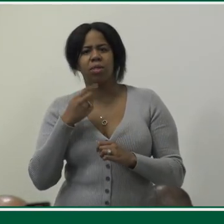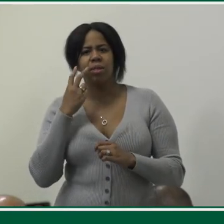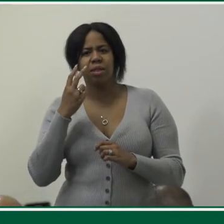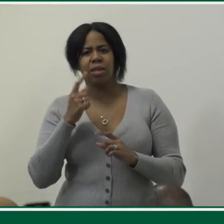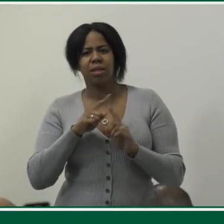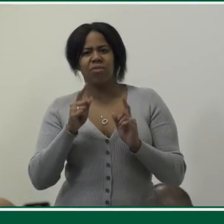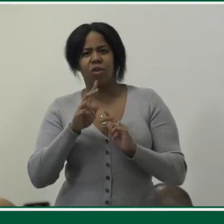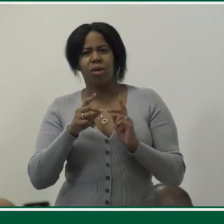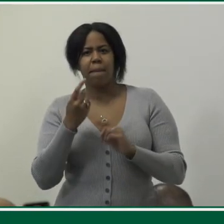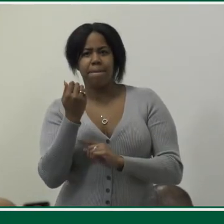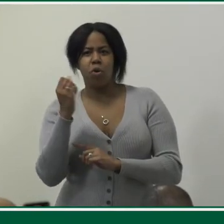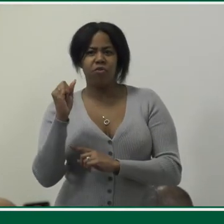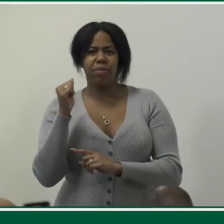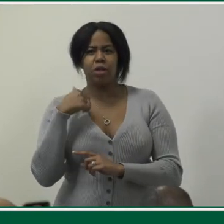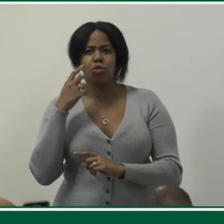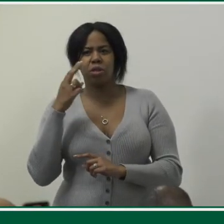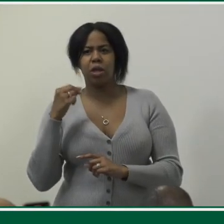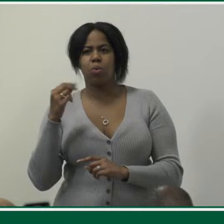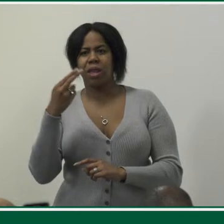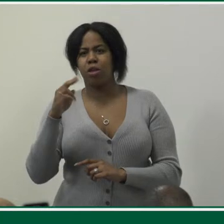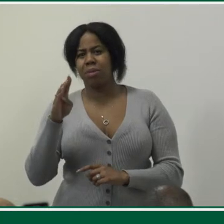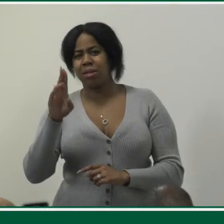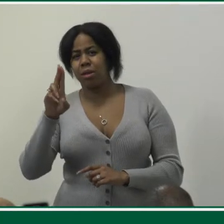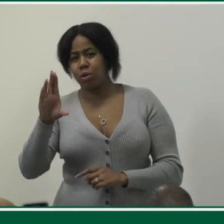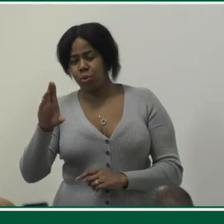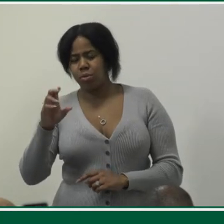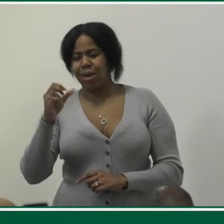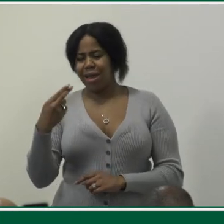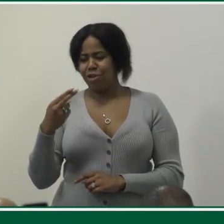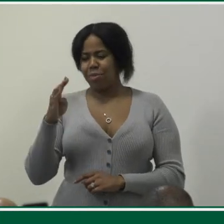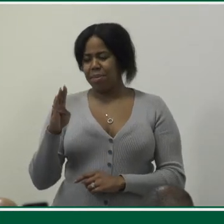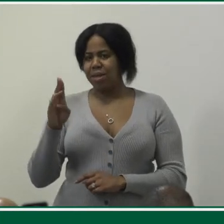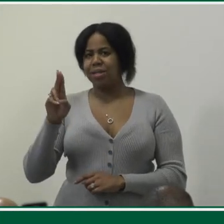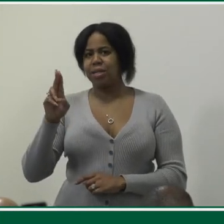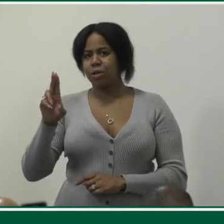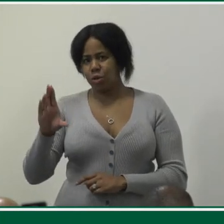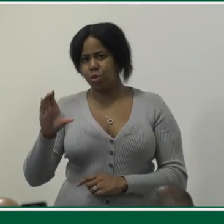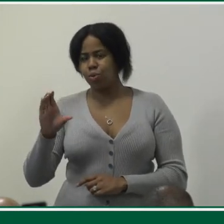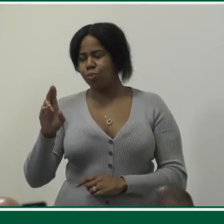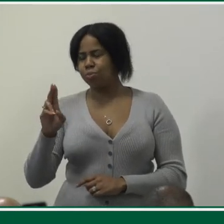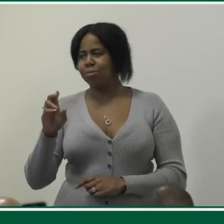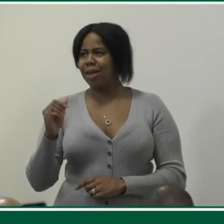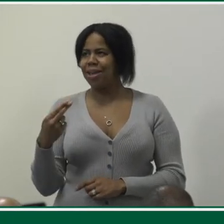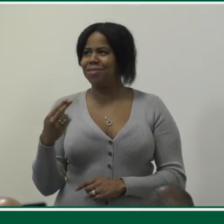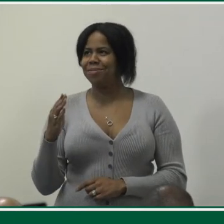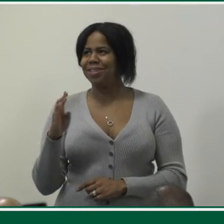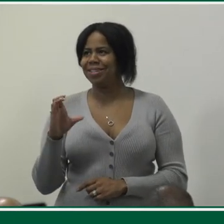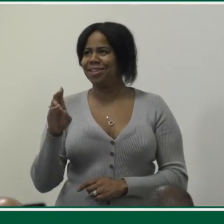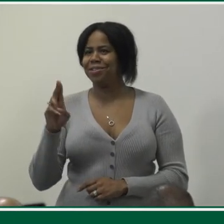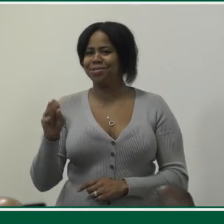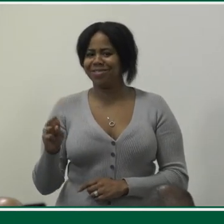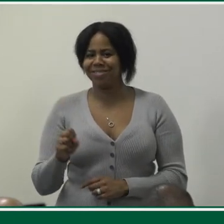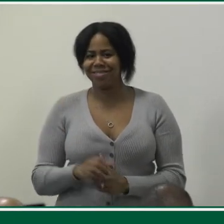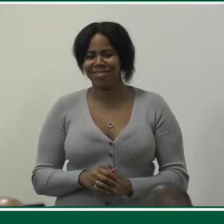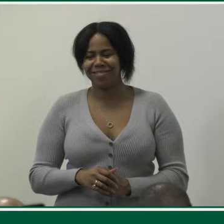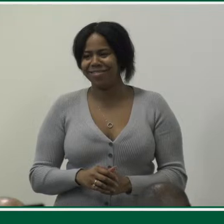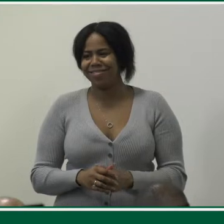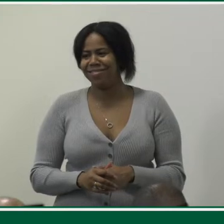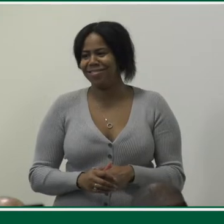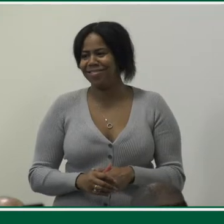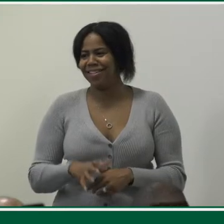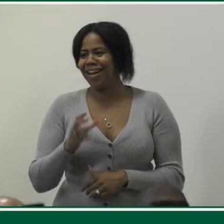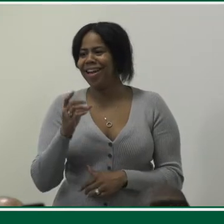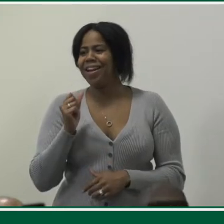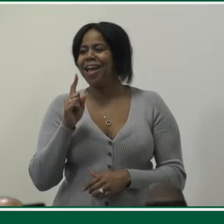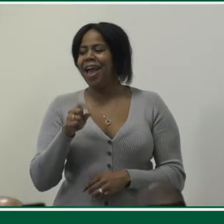universities, who have given some of, well, have developed, I should say, some